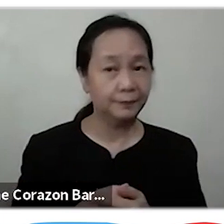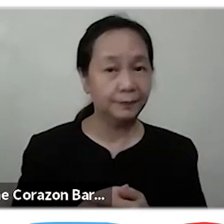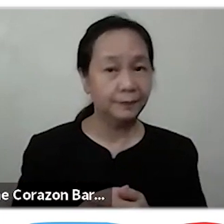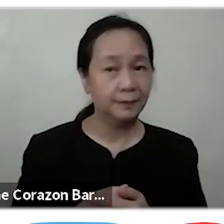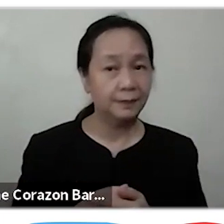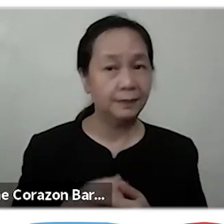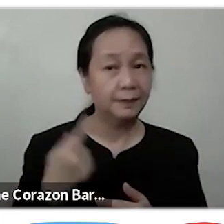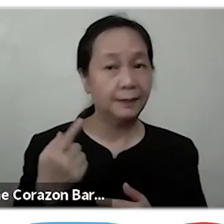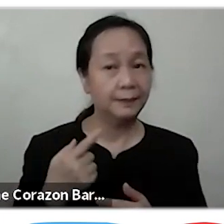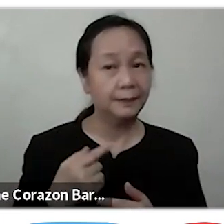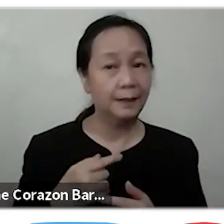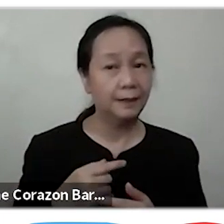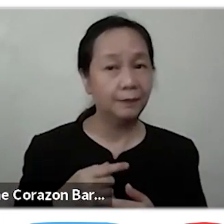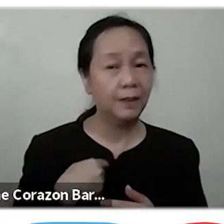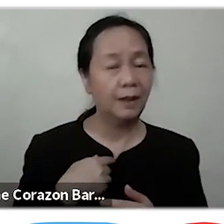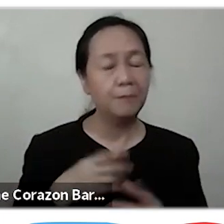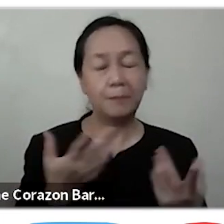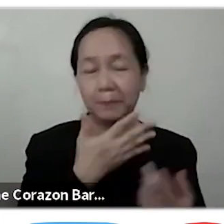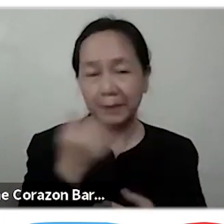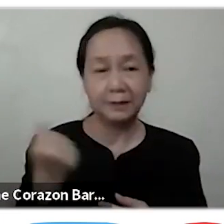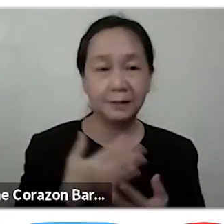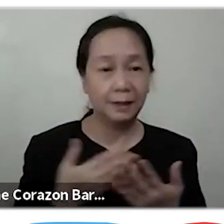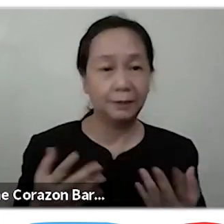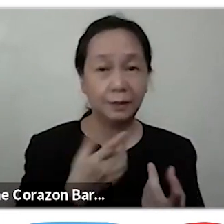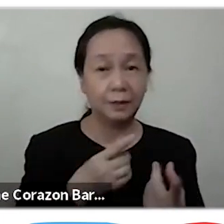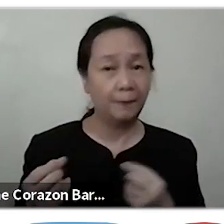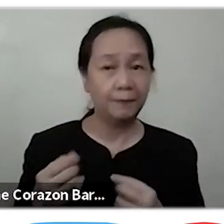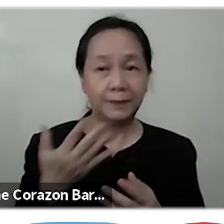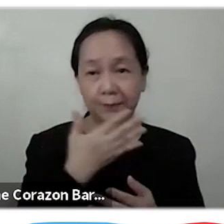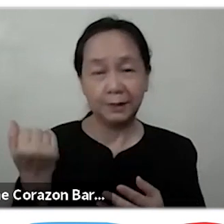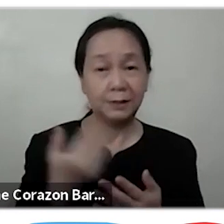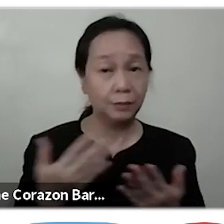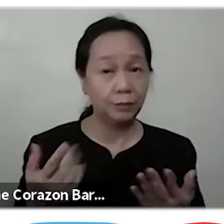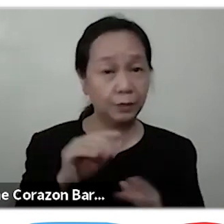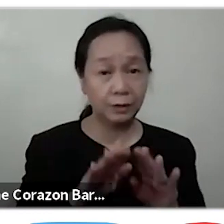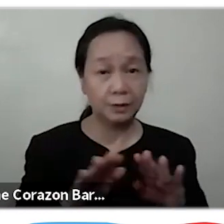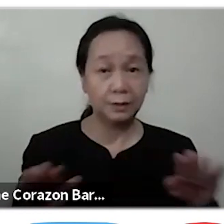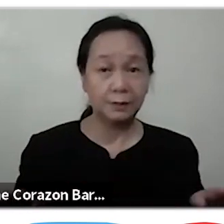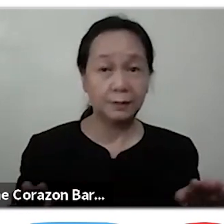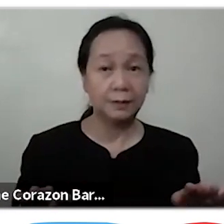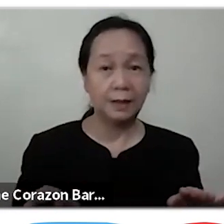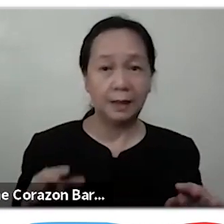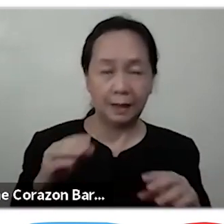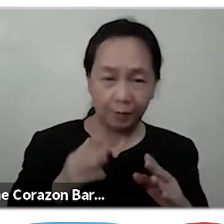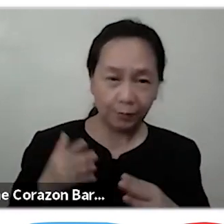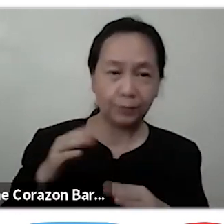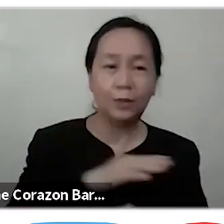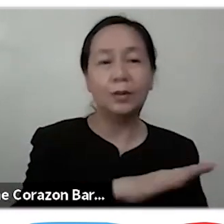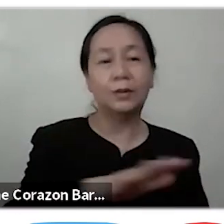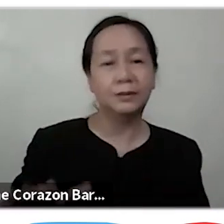the best thing I have learned, and I think that will be one of the best thing for children across the world.